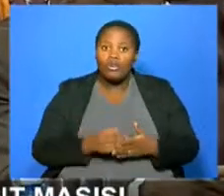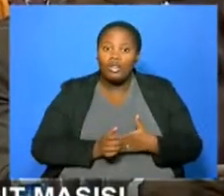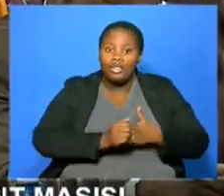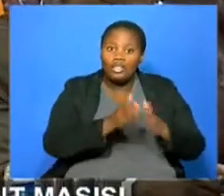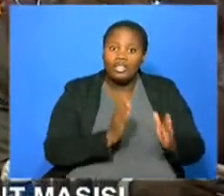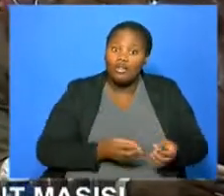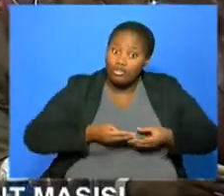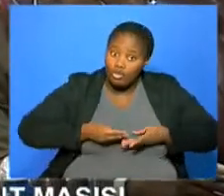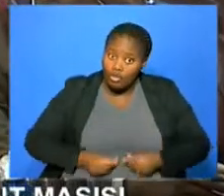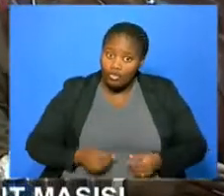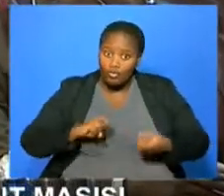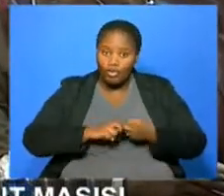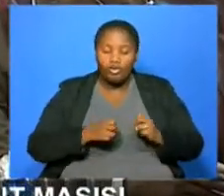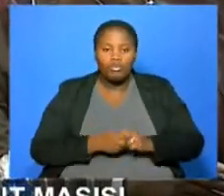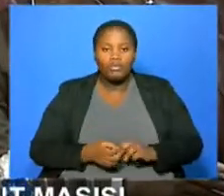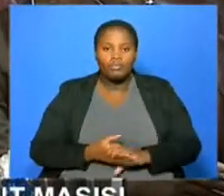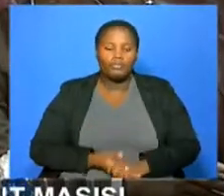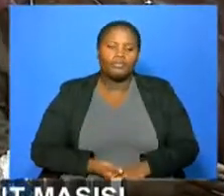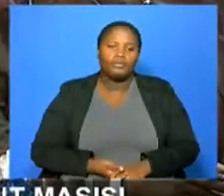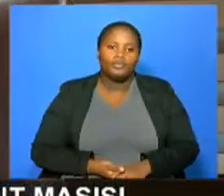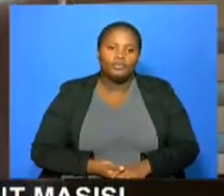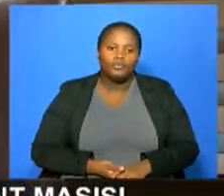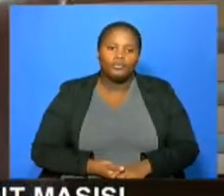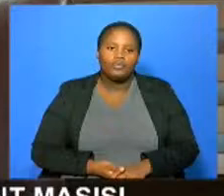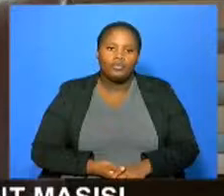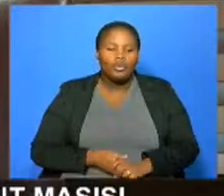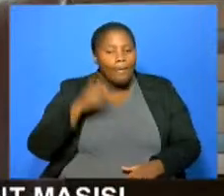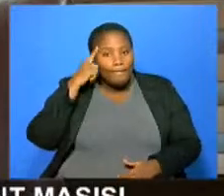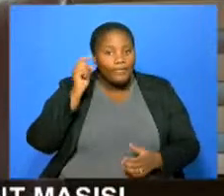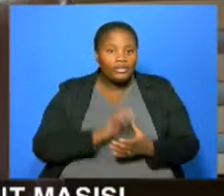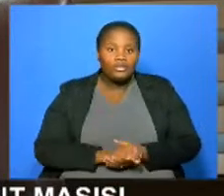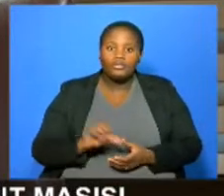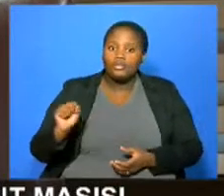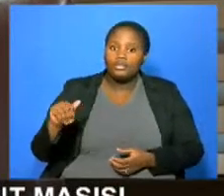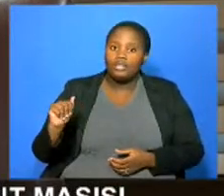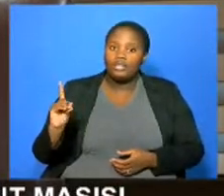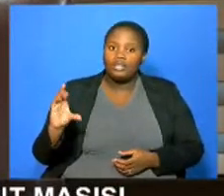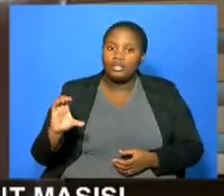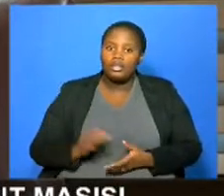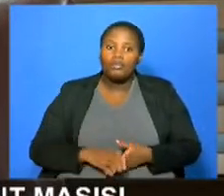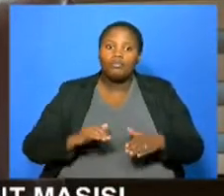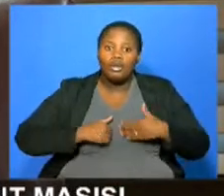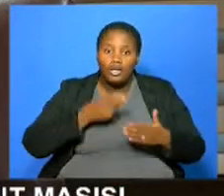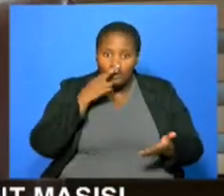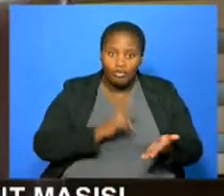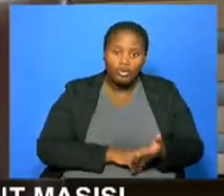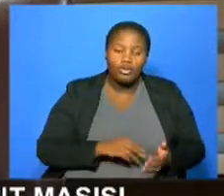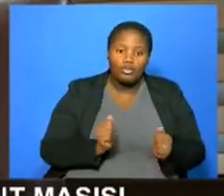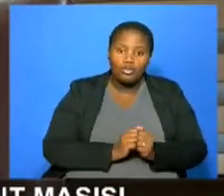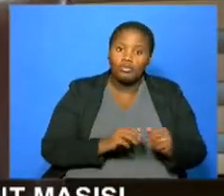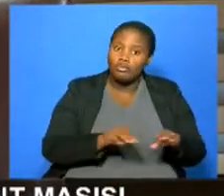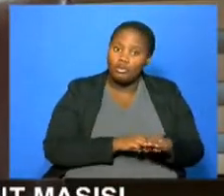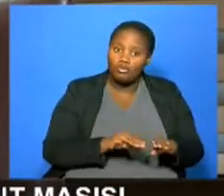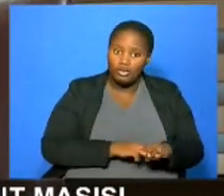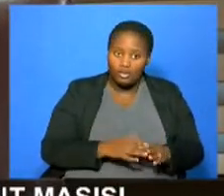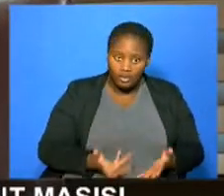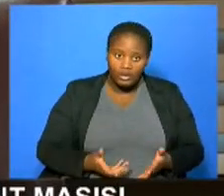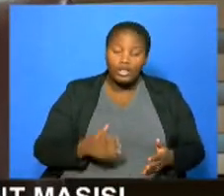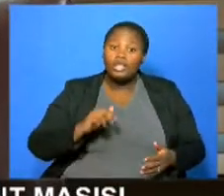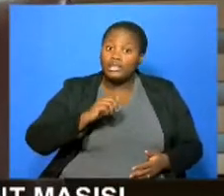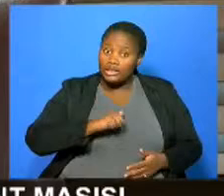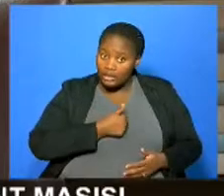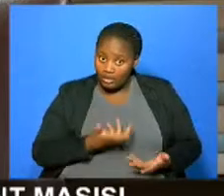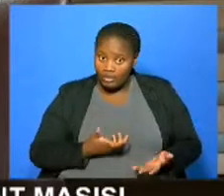these challenges. I think we also think in SADC in the way it reports to members. I'm